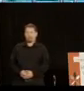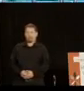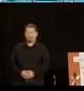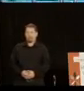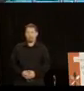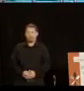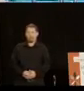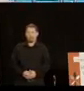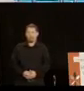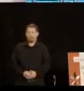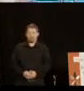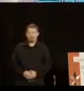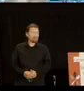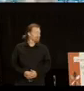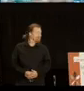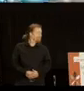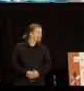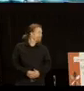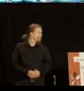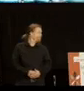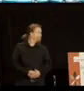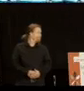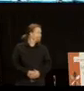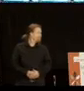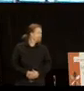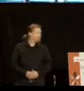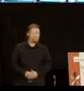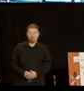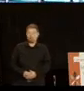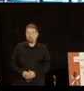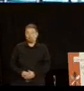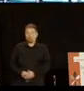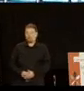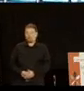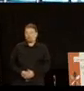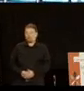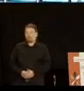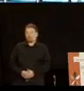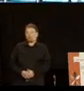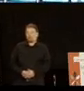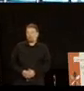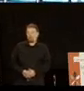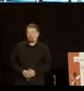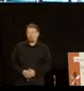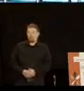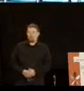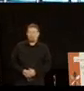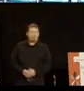it? Yes, please. Put my hand here, my phone.